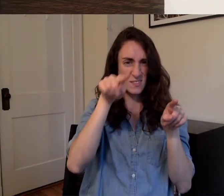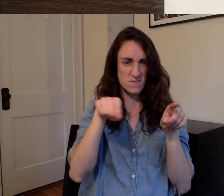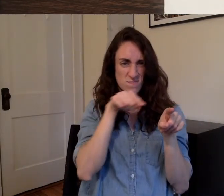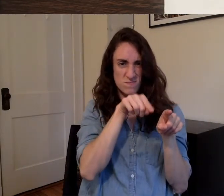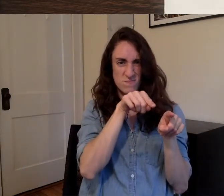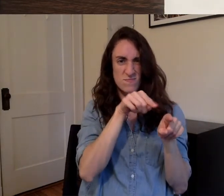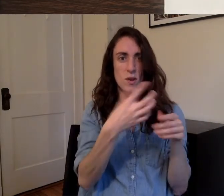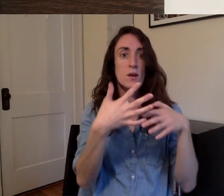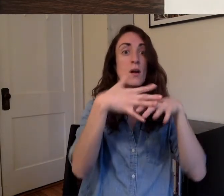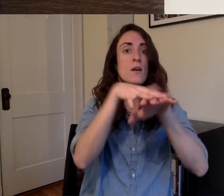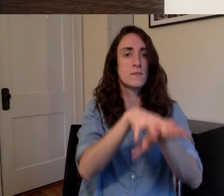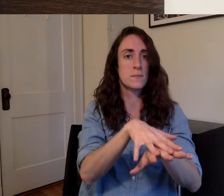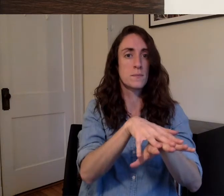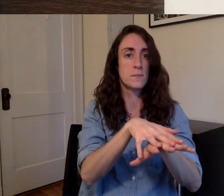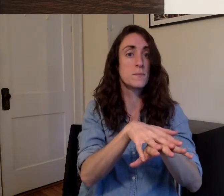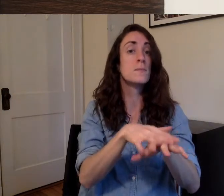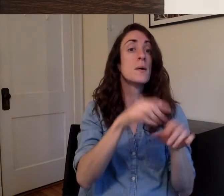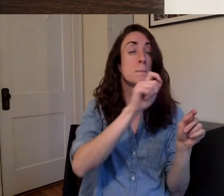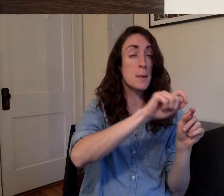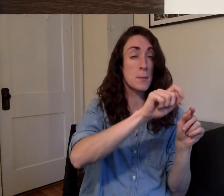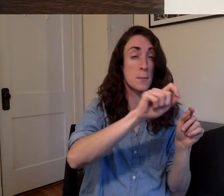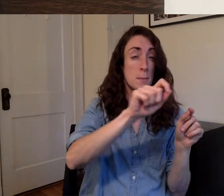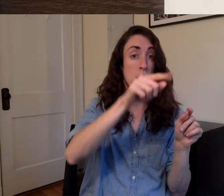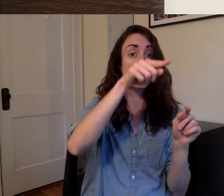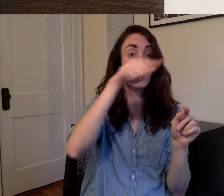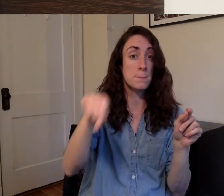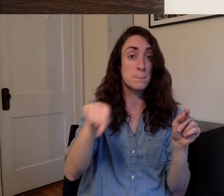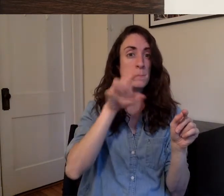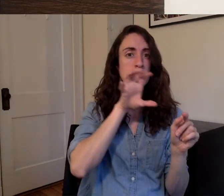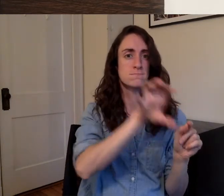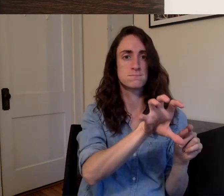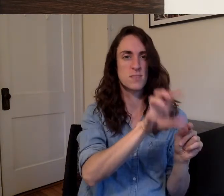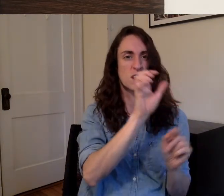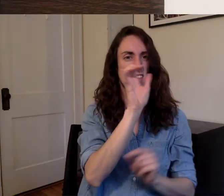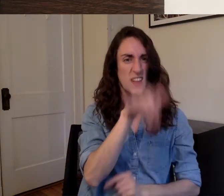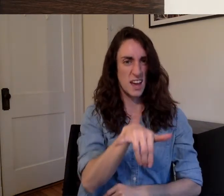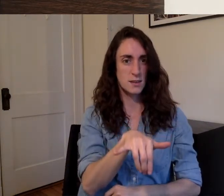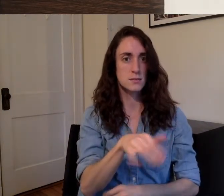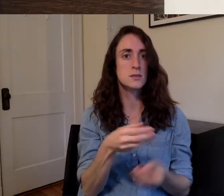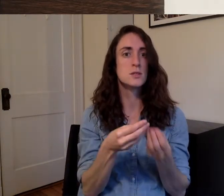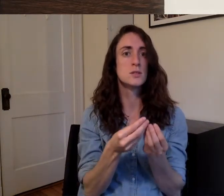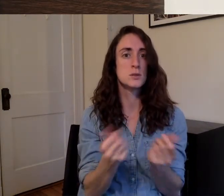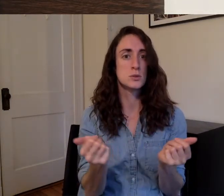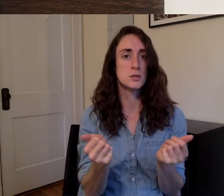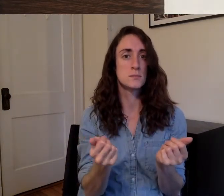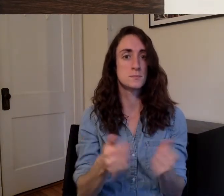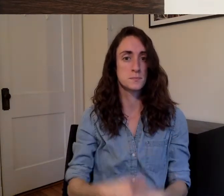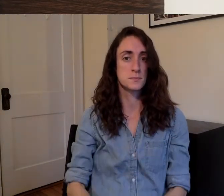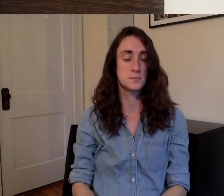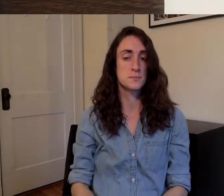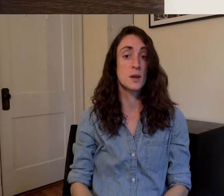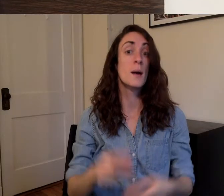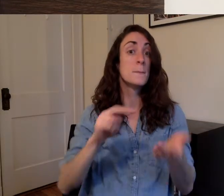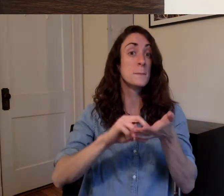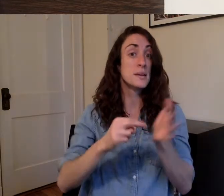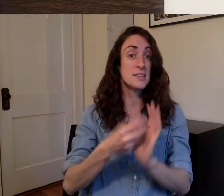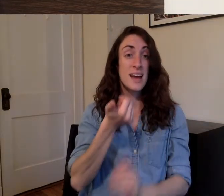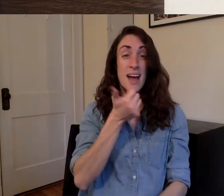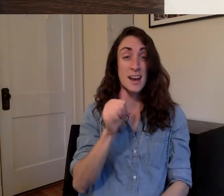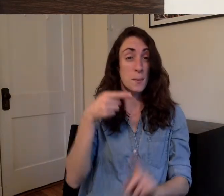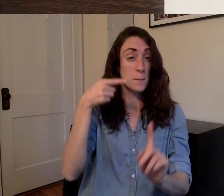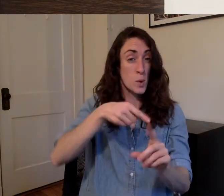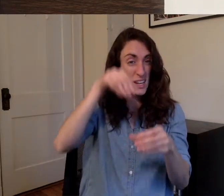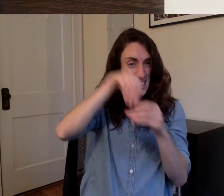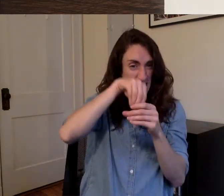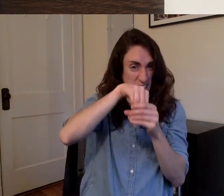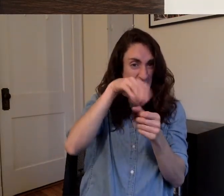is this area here in the bottom left. So it's got a dotted boundary and a solid boundary, and then a shaded area that satisfies both the